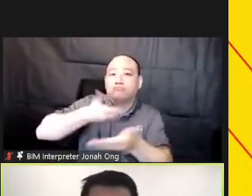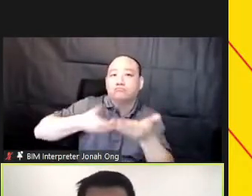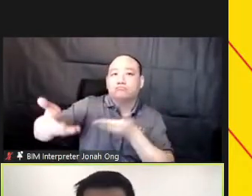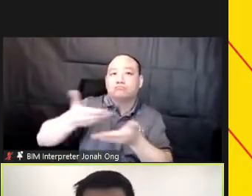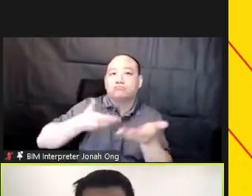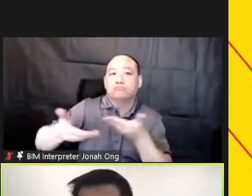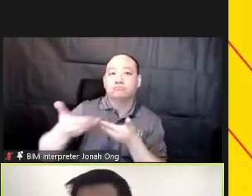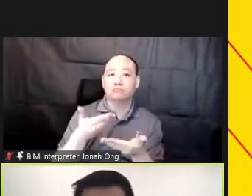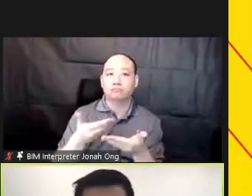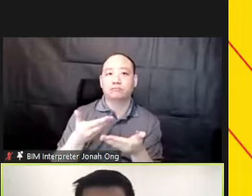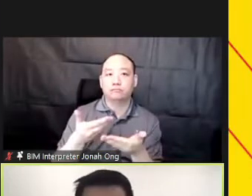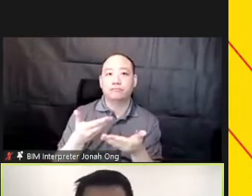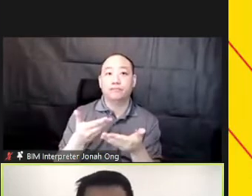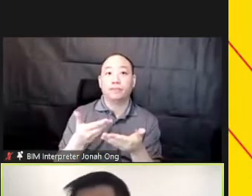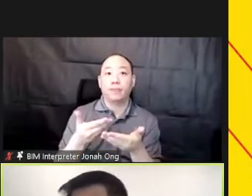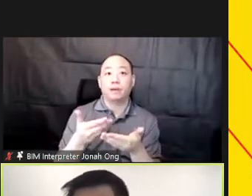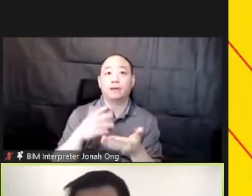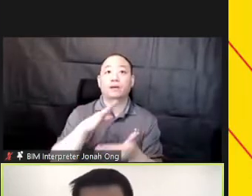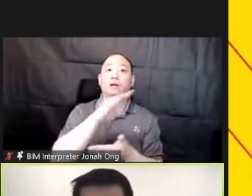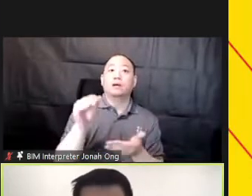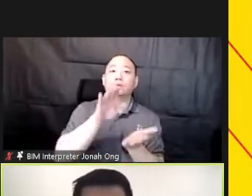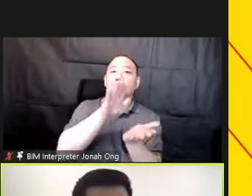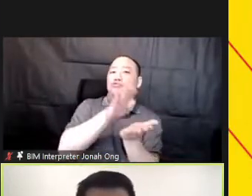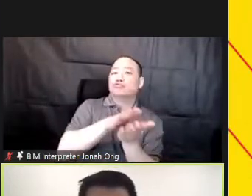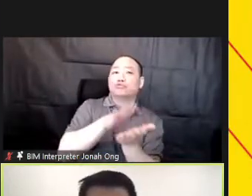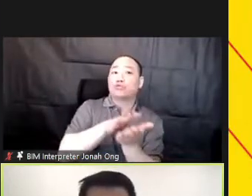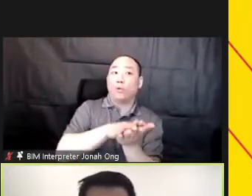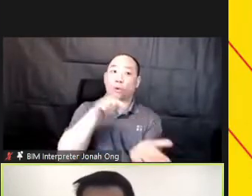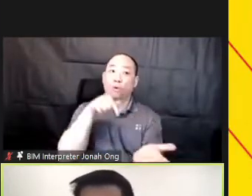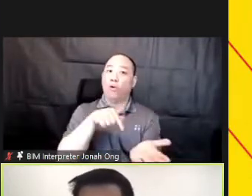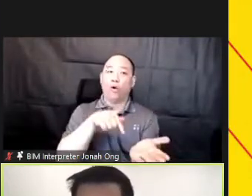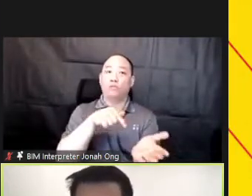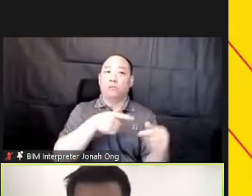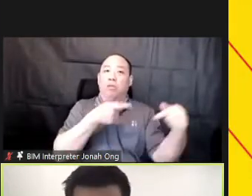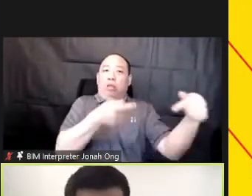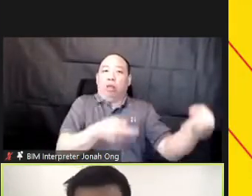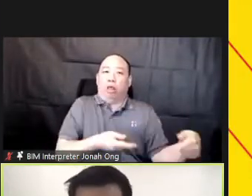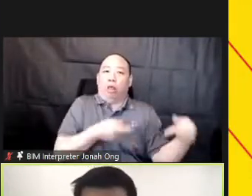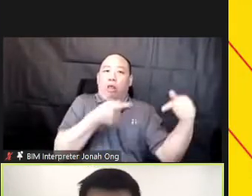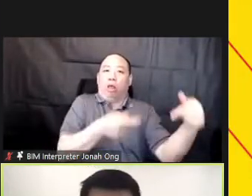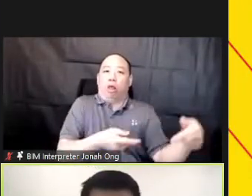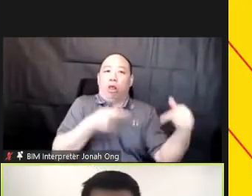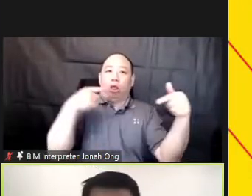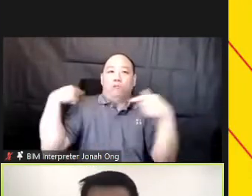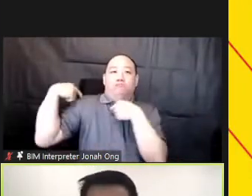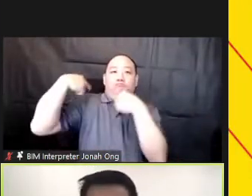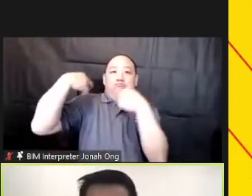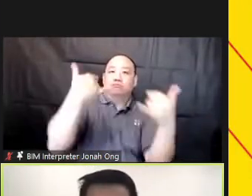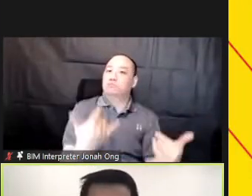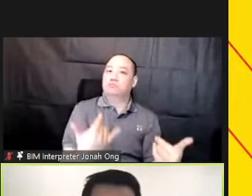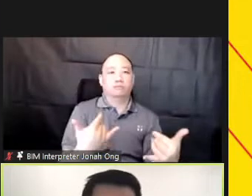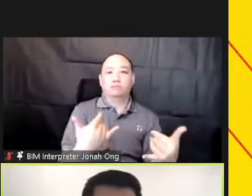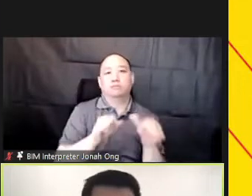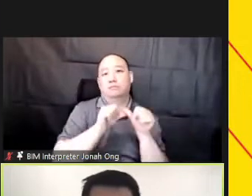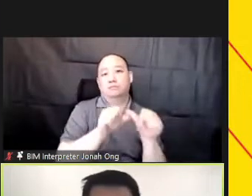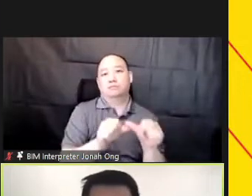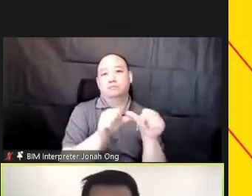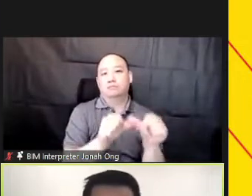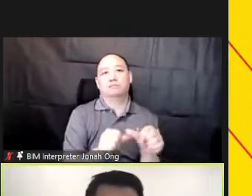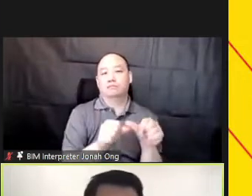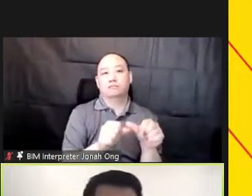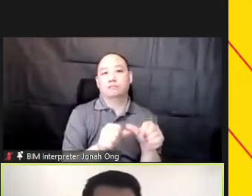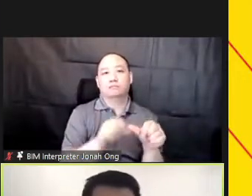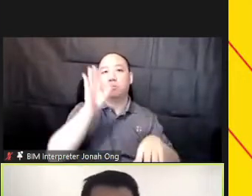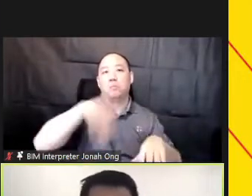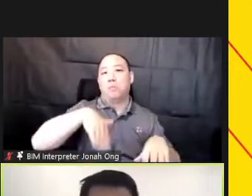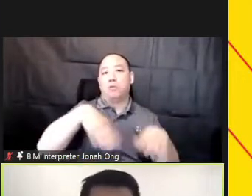groups. But the vernacular school debate hasn't gone anywhere productive in the past few decades. I would suggest that in